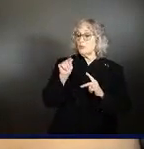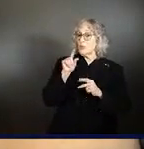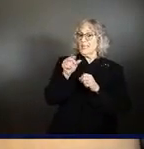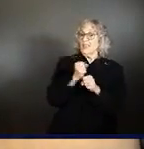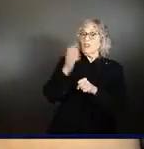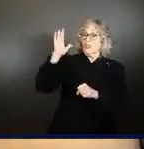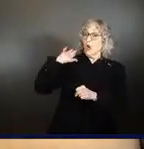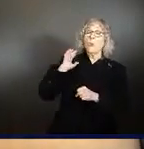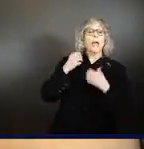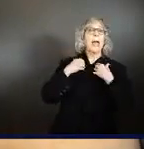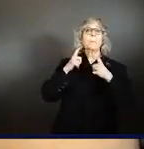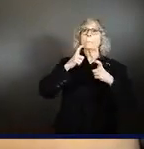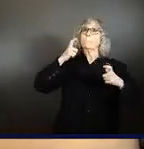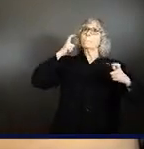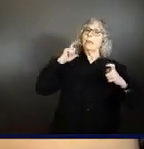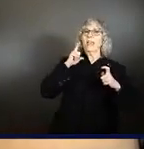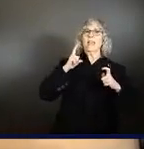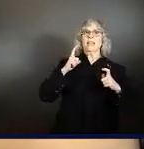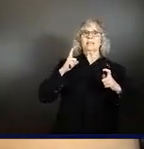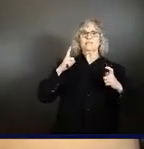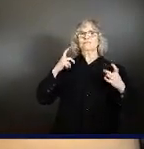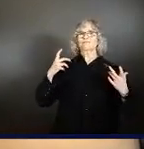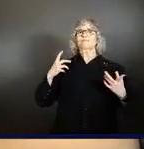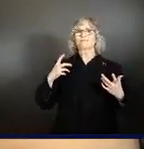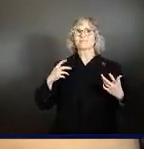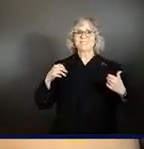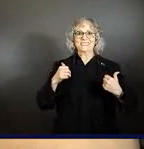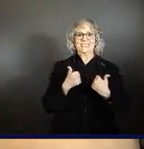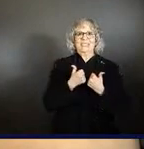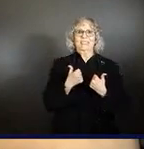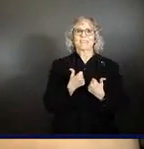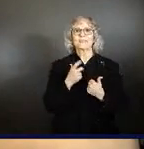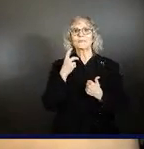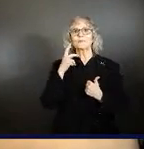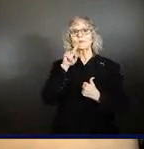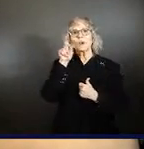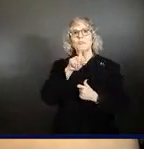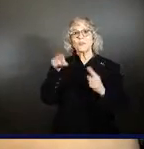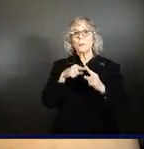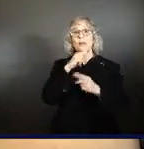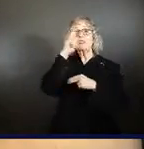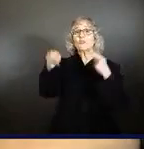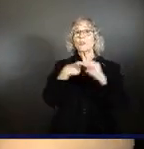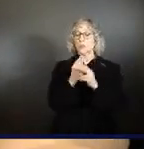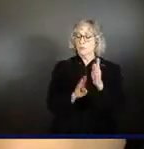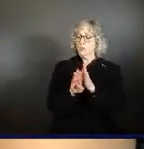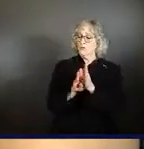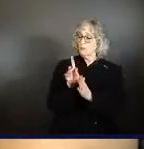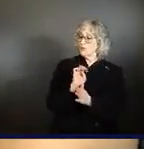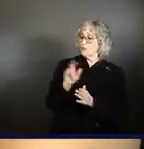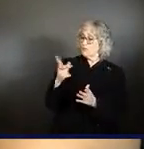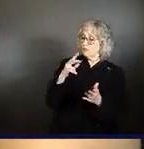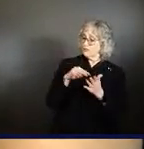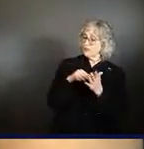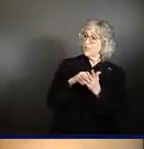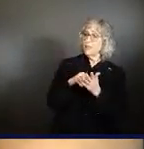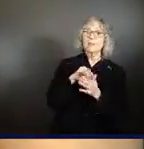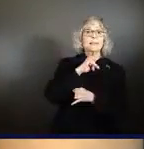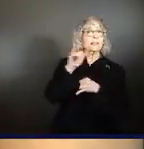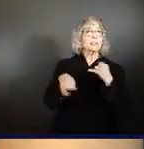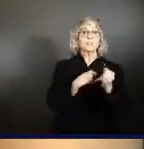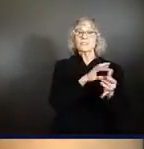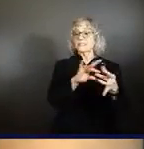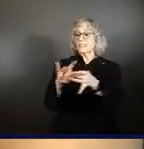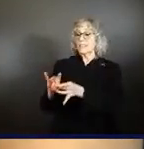And then we built exactly the perfect, incredible tool to answer those. And it was an international collaboration. That's the